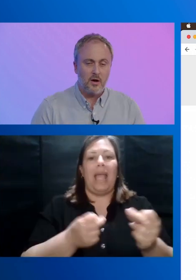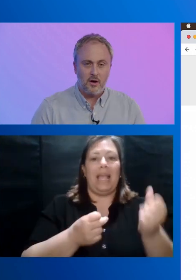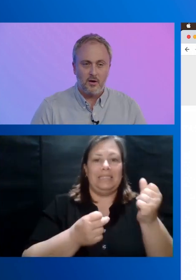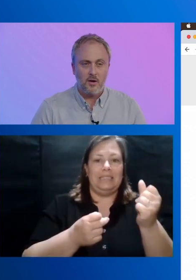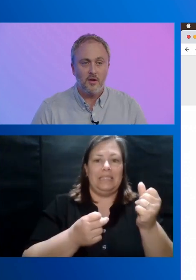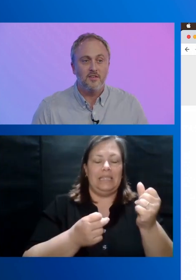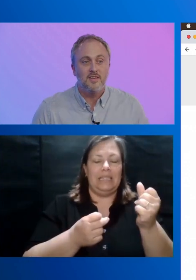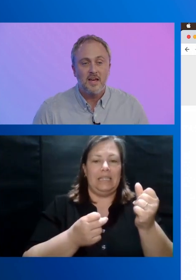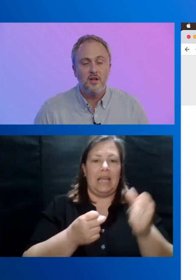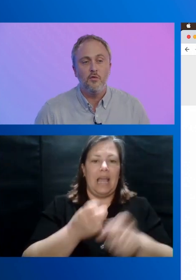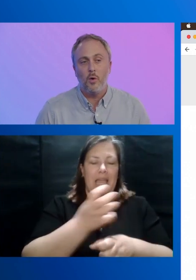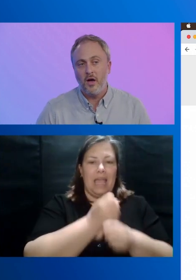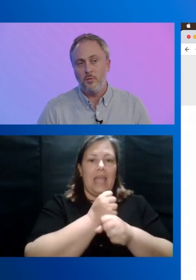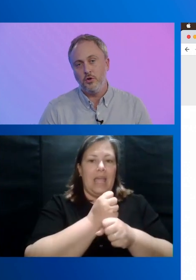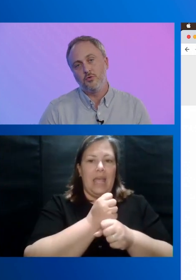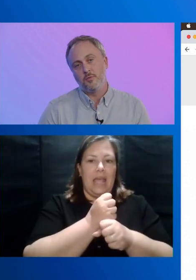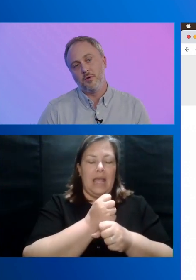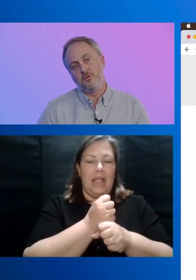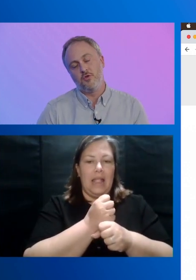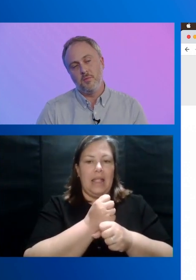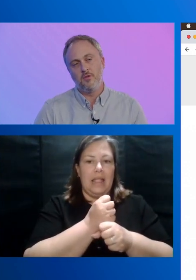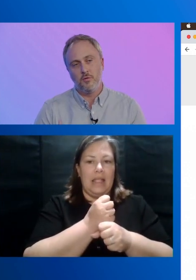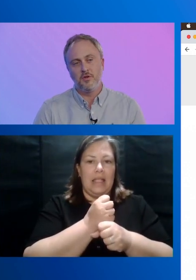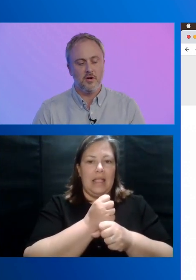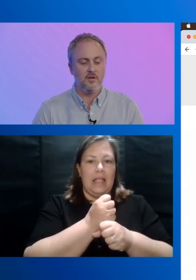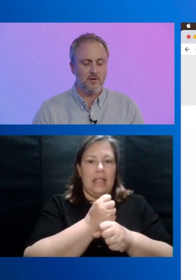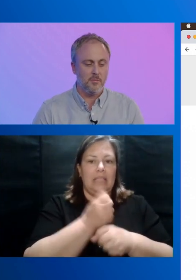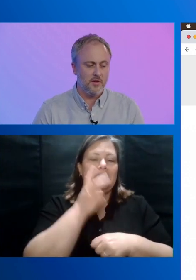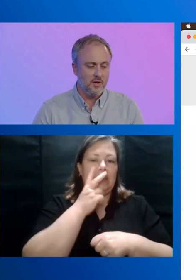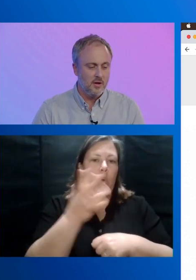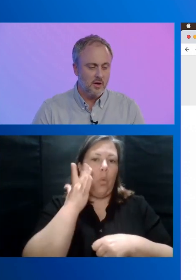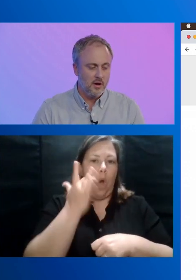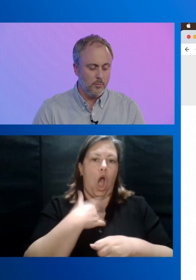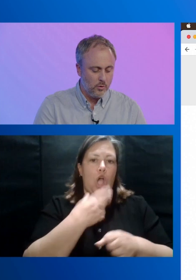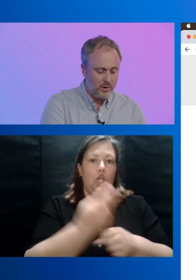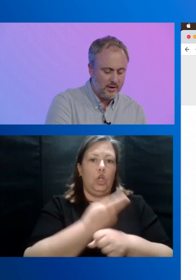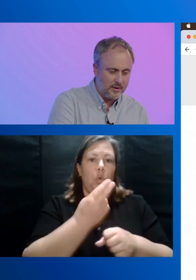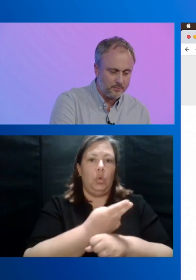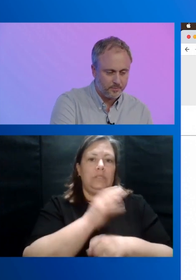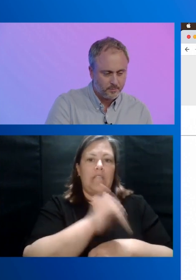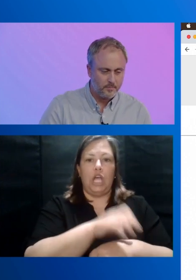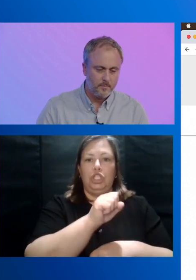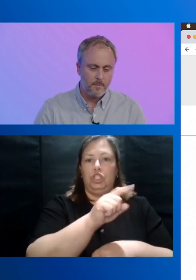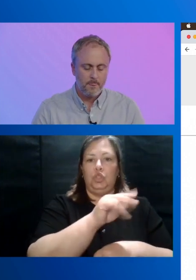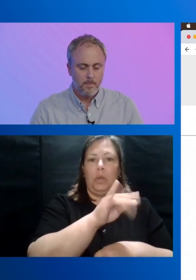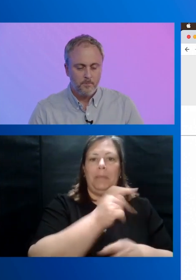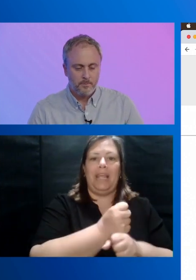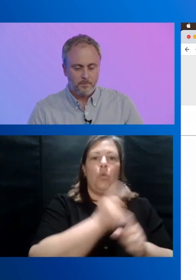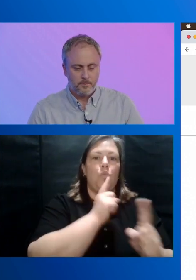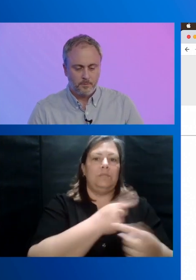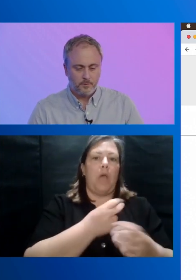visual understanding of why I would use response streaming to return something more quickly.